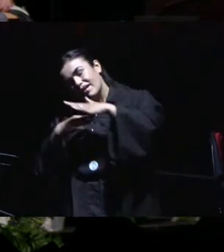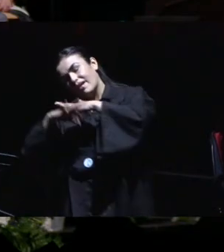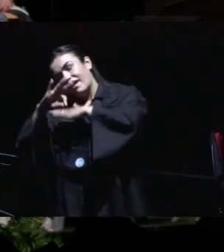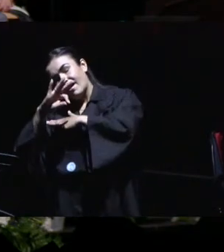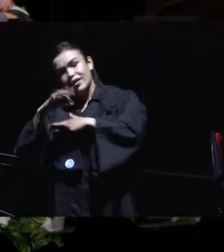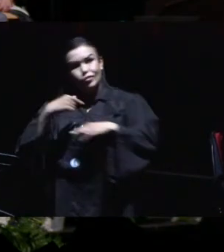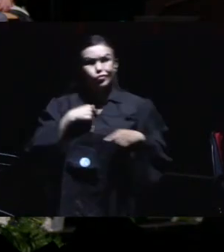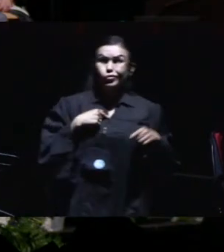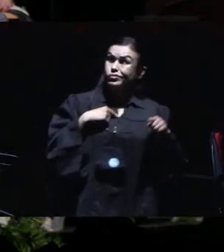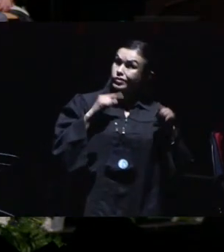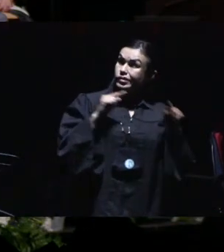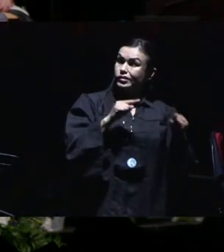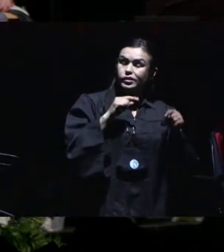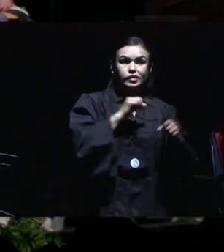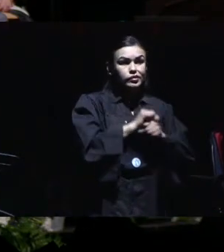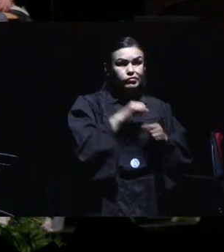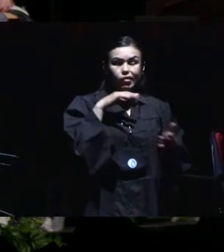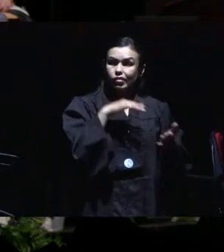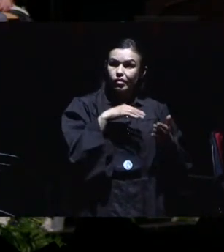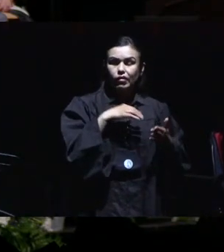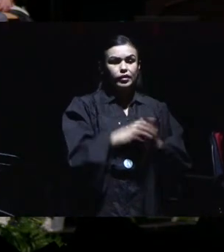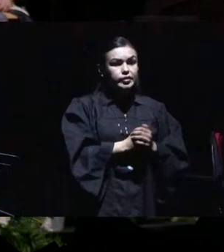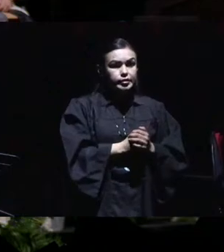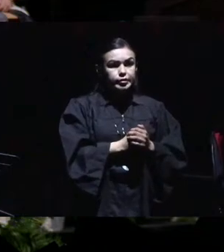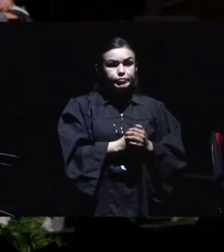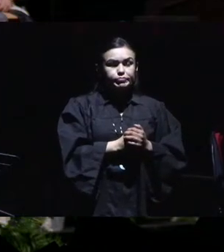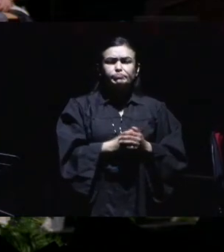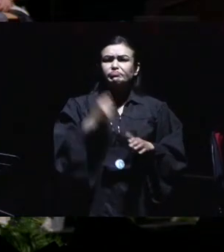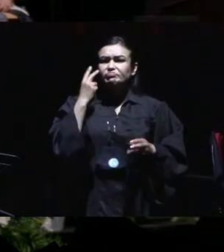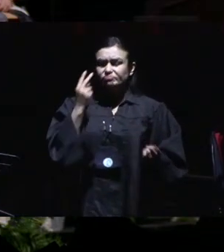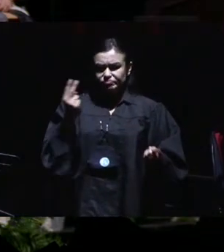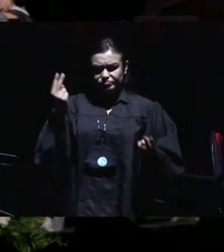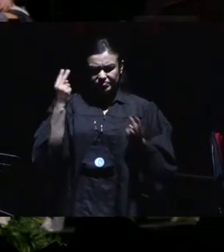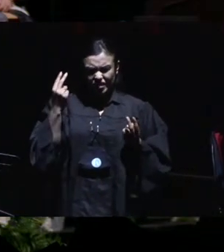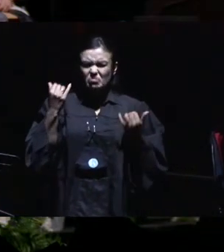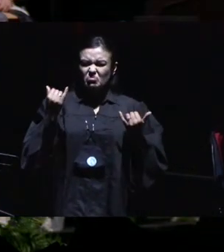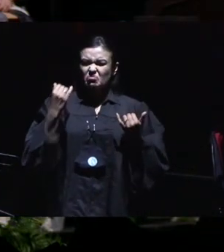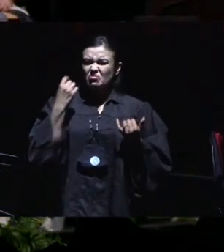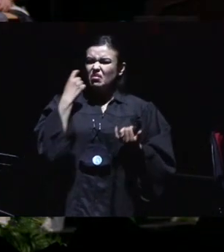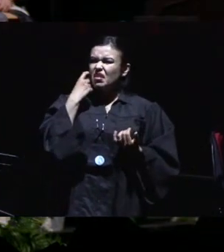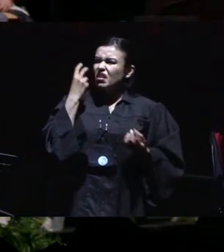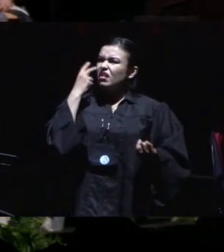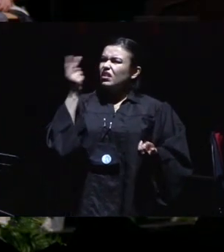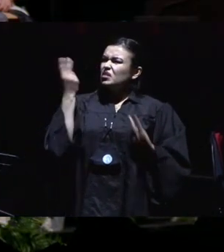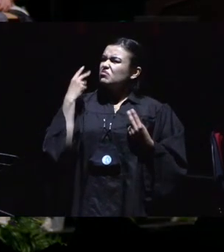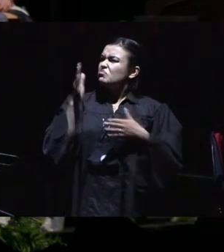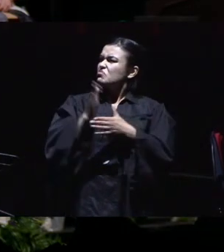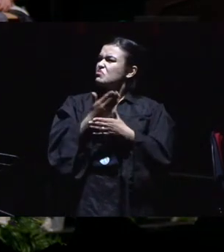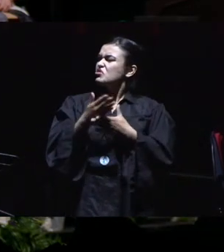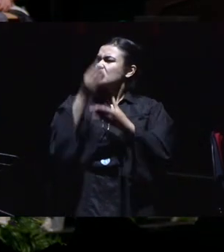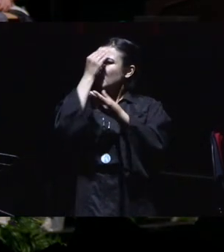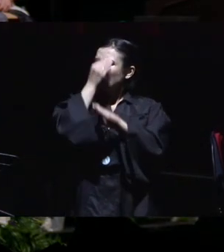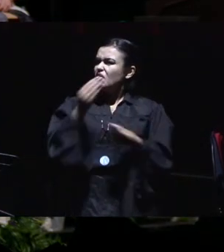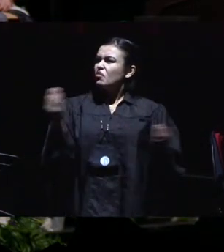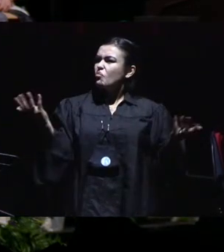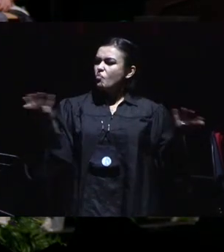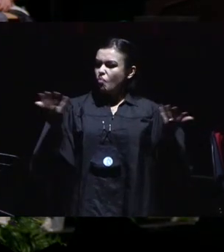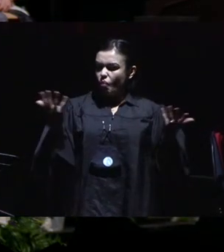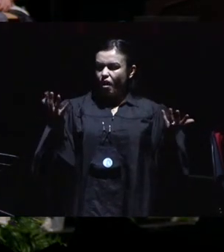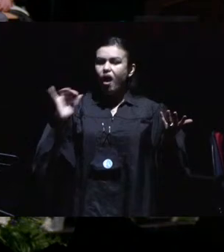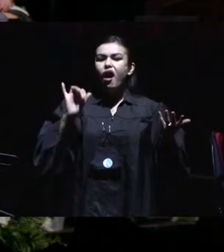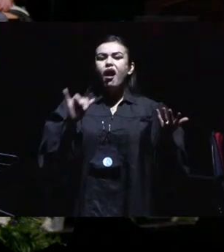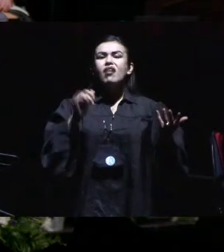As I was looking back and trying to reflect on what can I share with you this evening, I went back to those days and